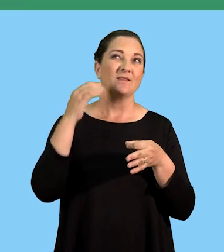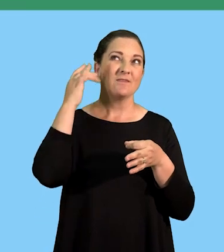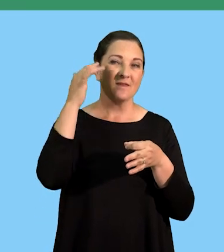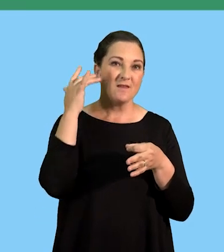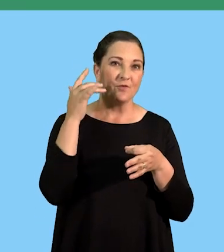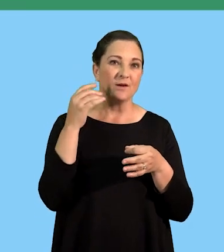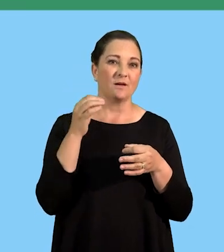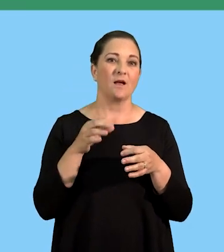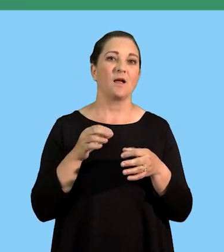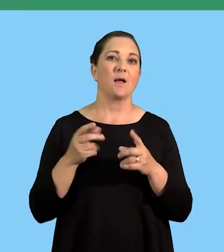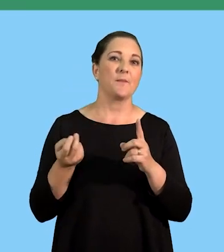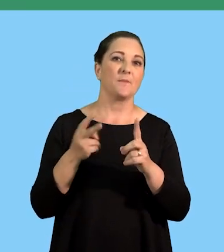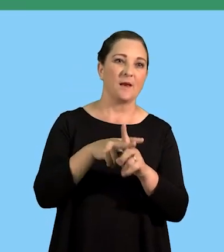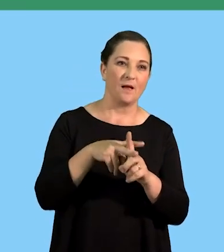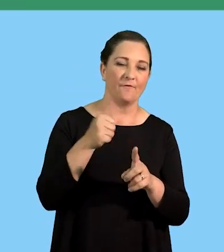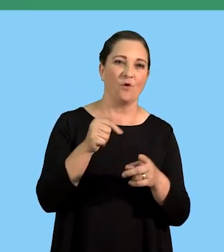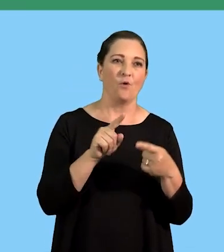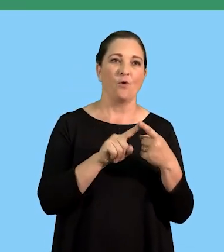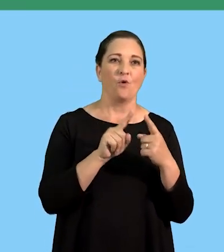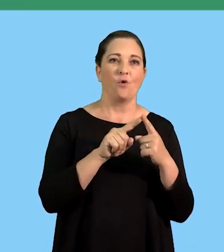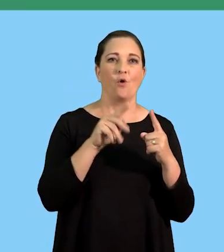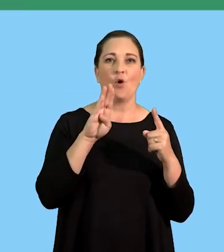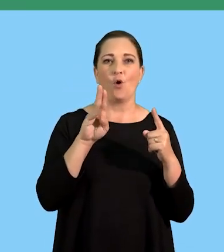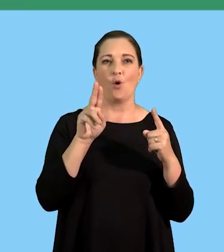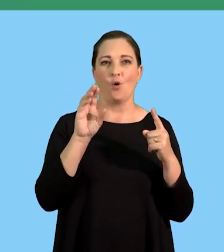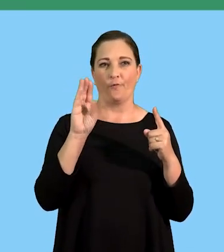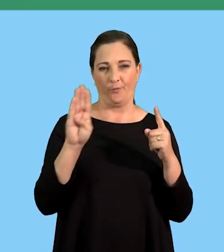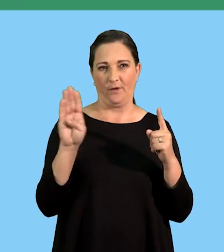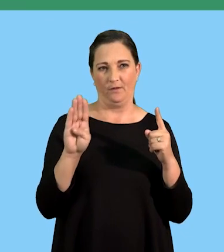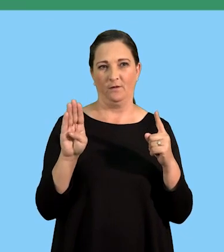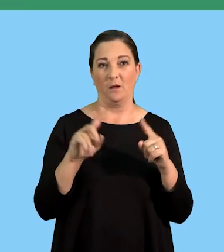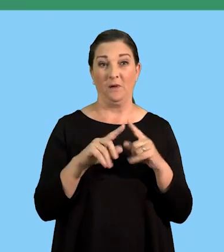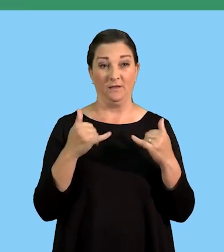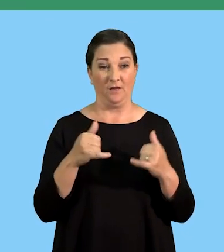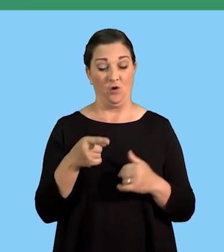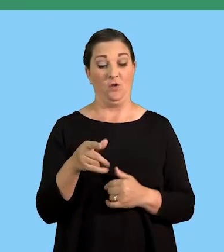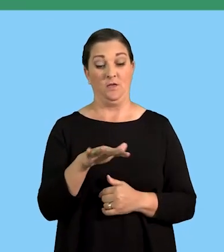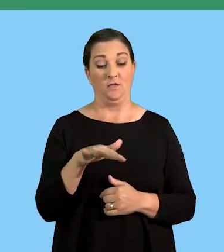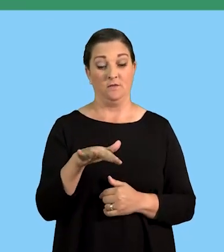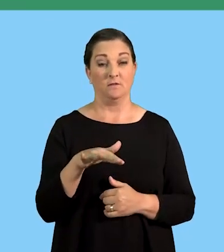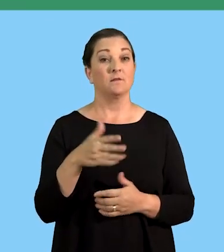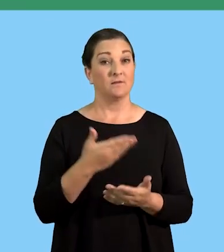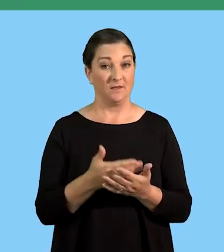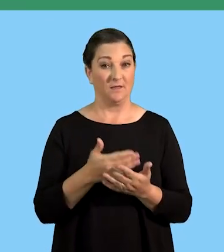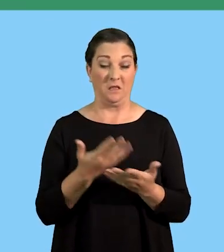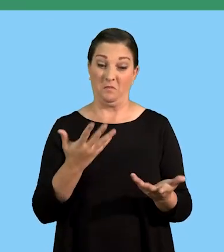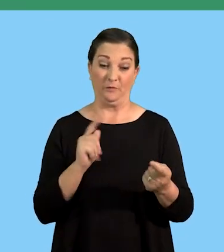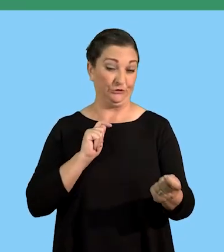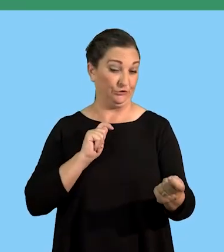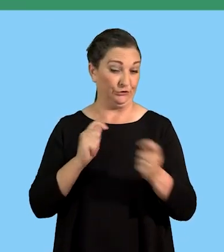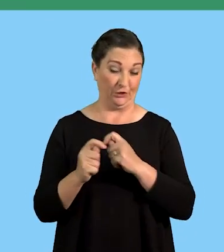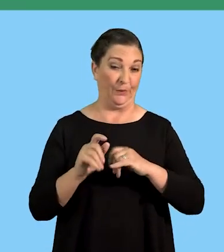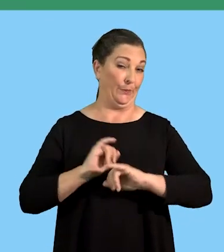by Lunga. Let's check now. Transformational would be suitable for a dynamic environment where change could be